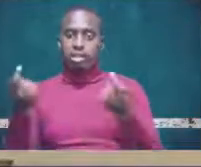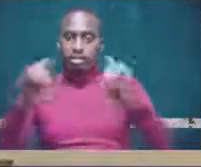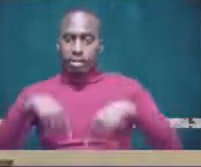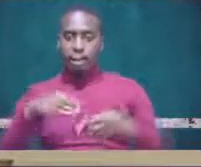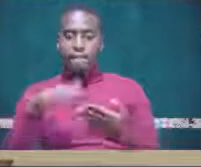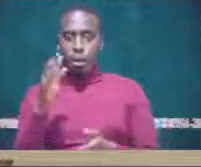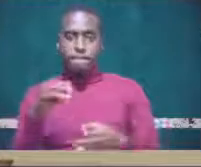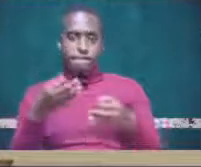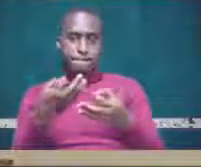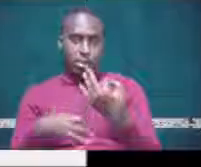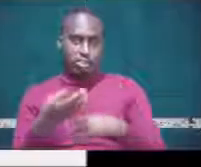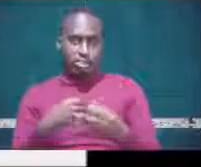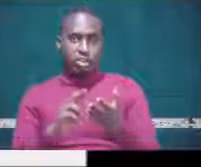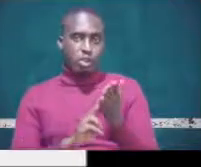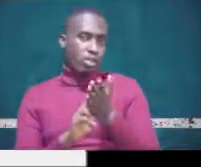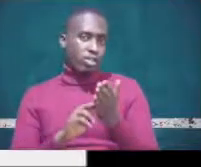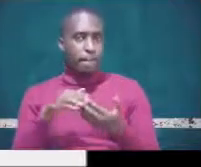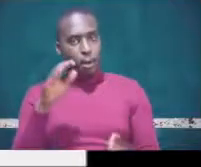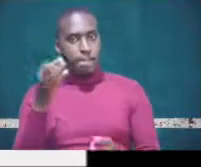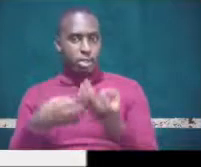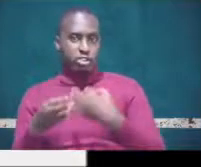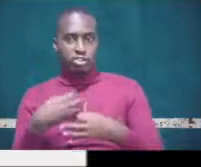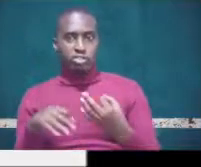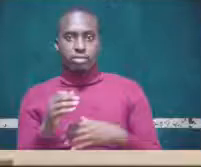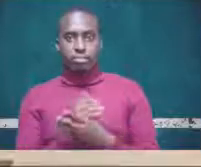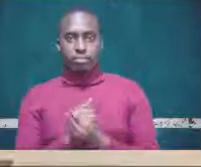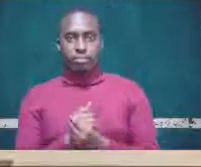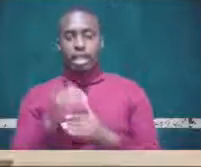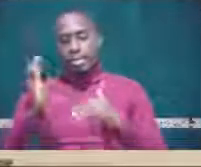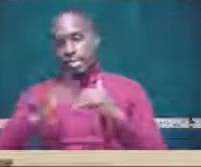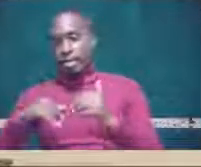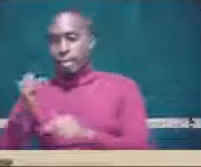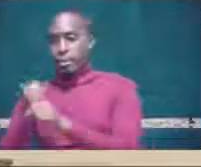more machines, it uses more machines or capital than labor.